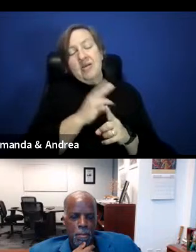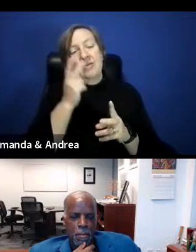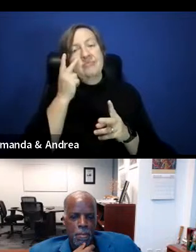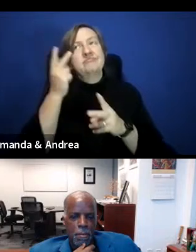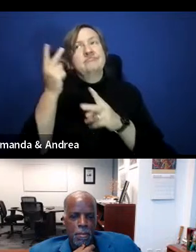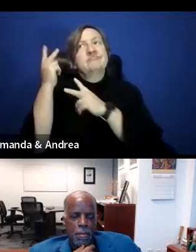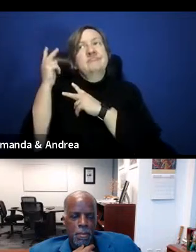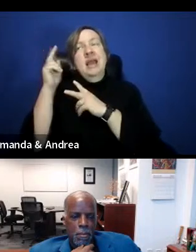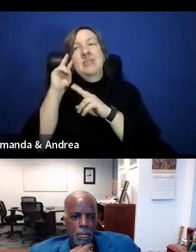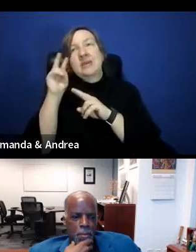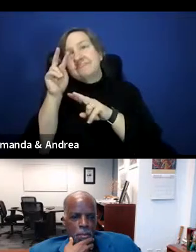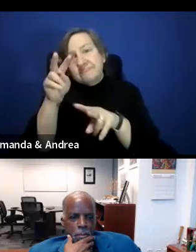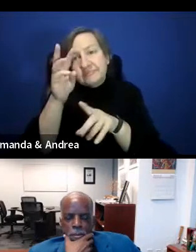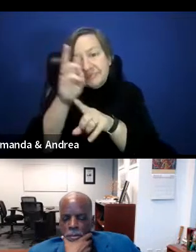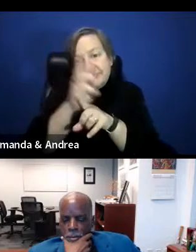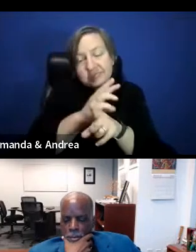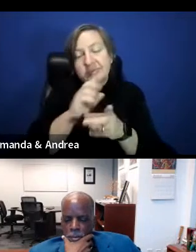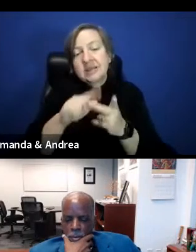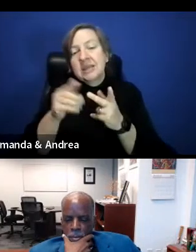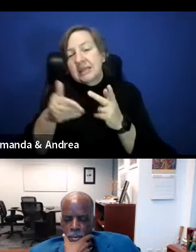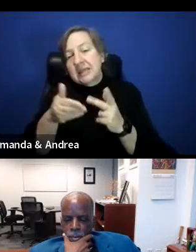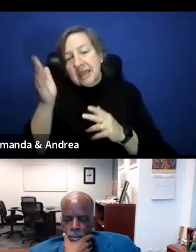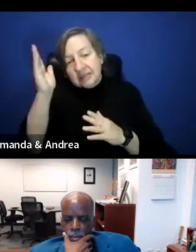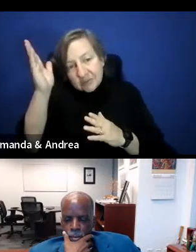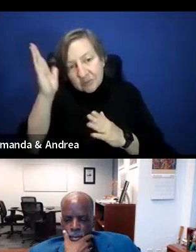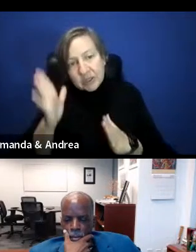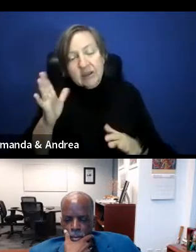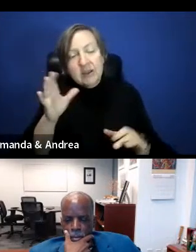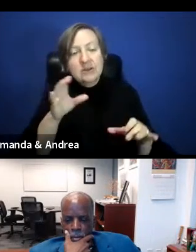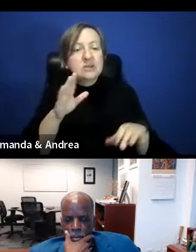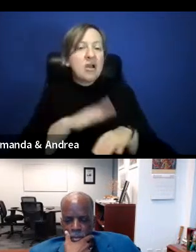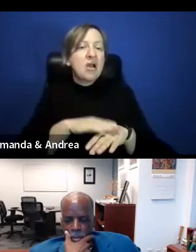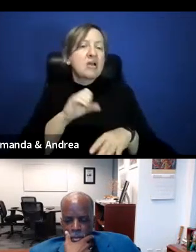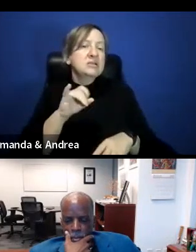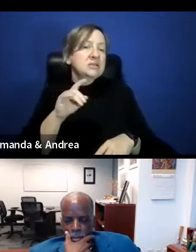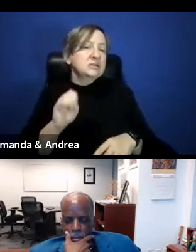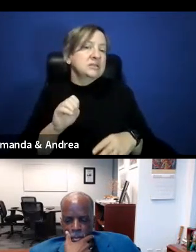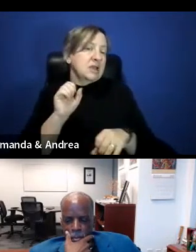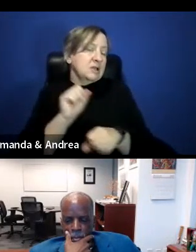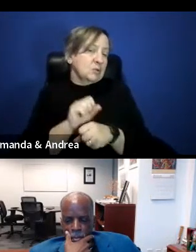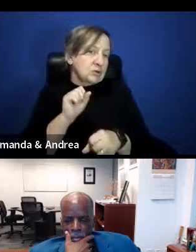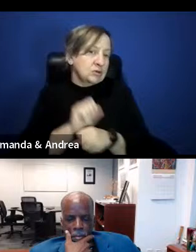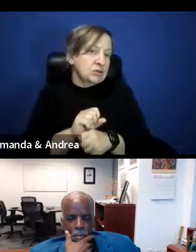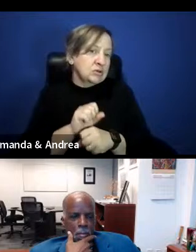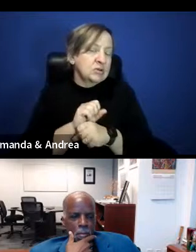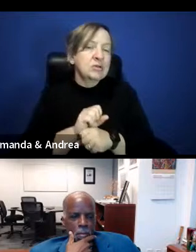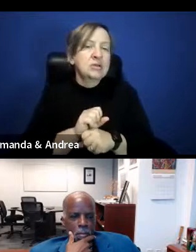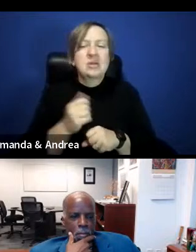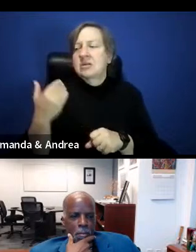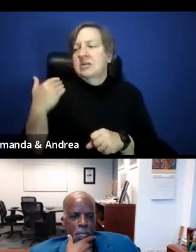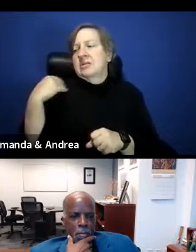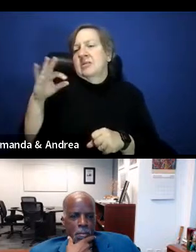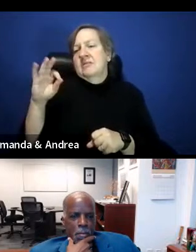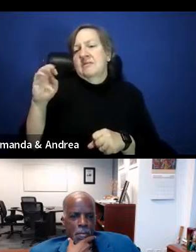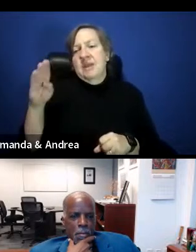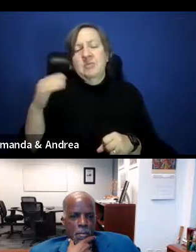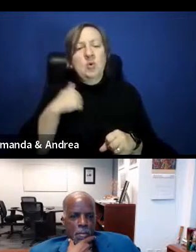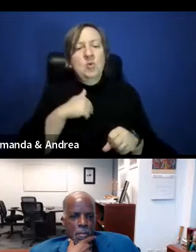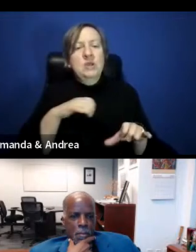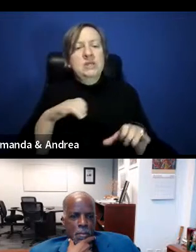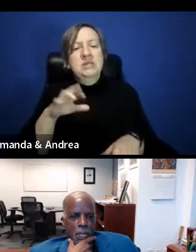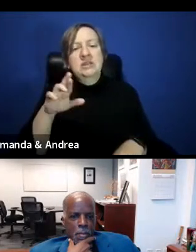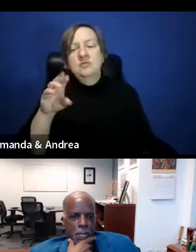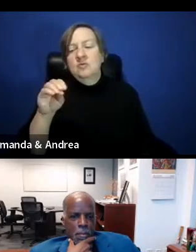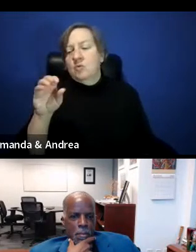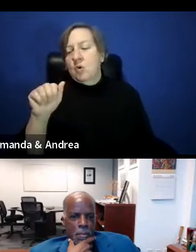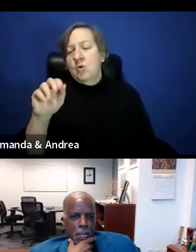ahead 6 months, and we have some guest speakers, and we do some on-site work. Back in February, we did a road mapping